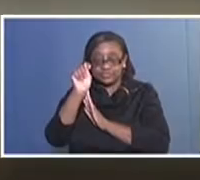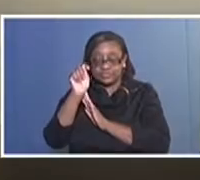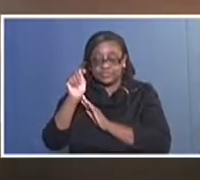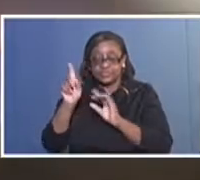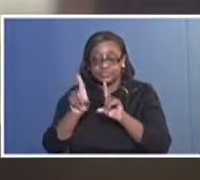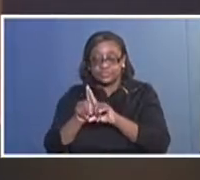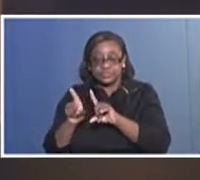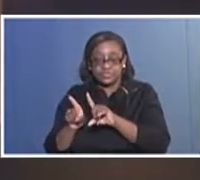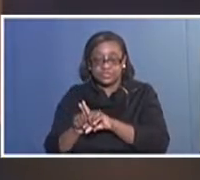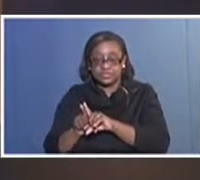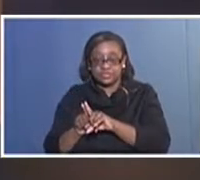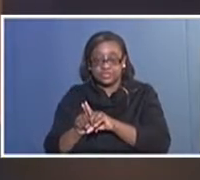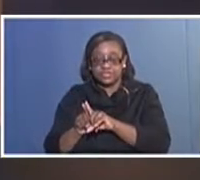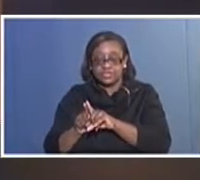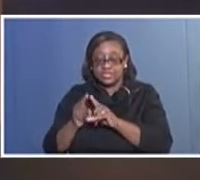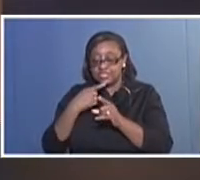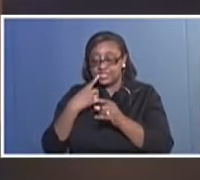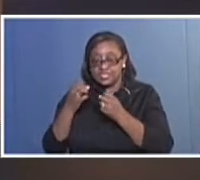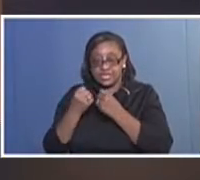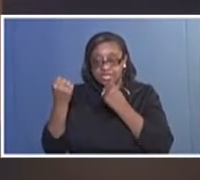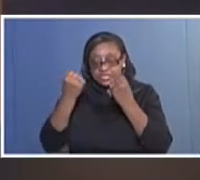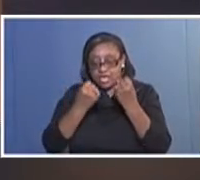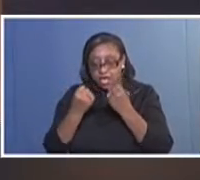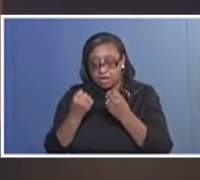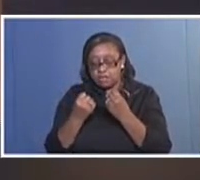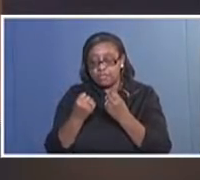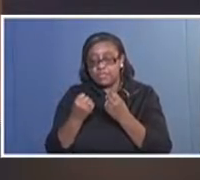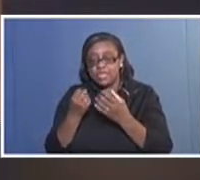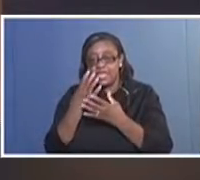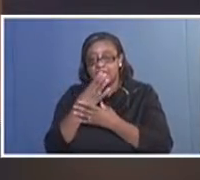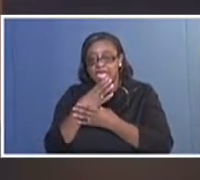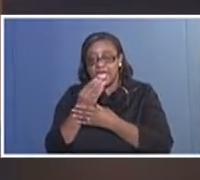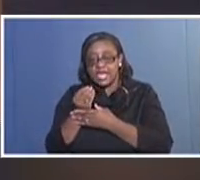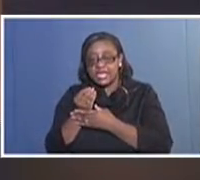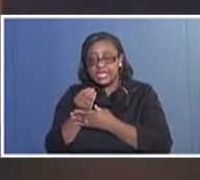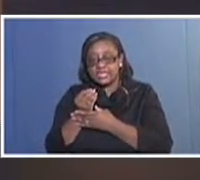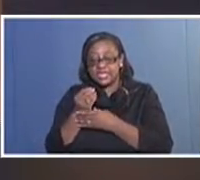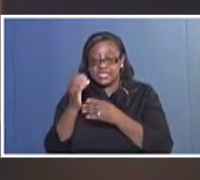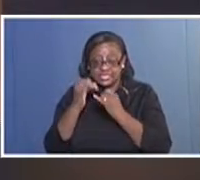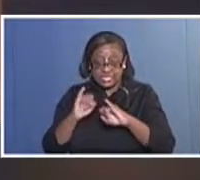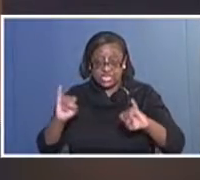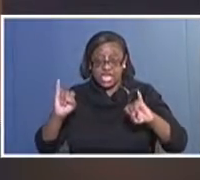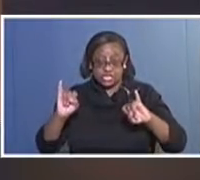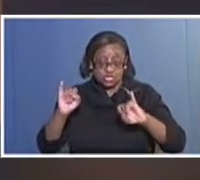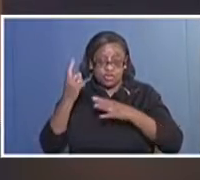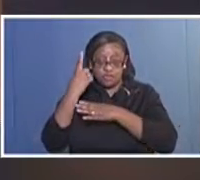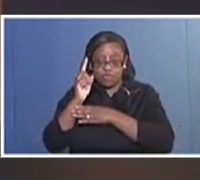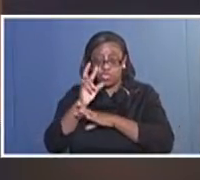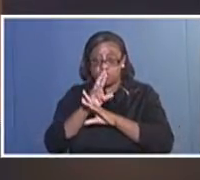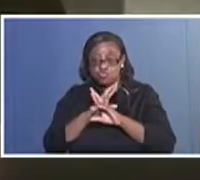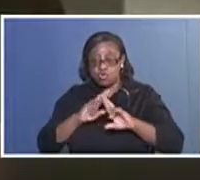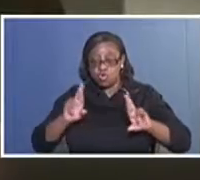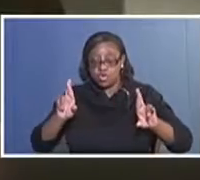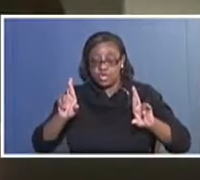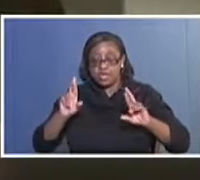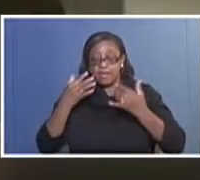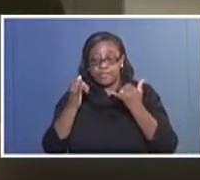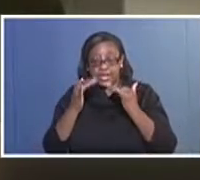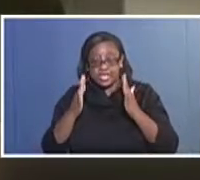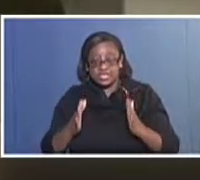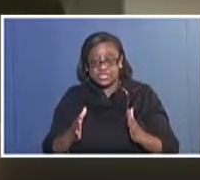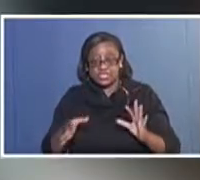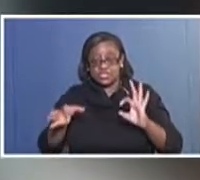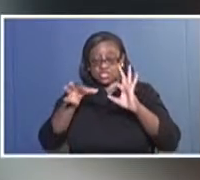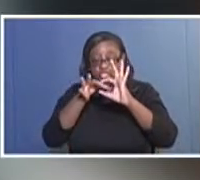played center, guard, and tackle. Previously received offers from Weber International as well as Florida Memorial. Both players joined a Dodge